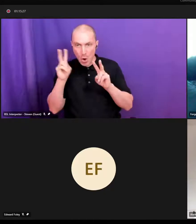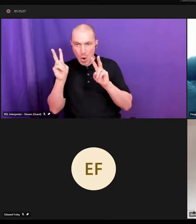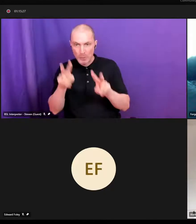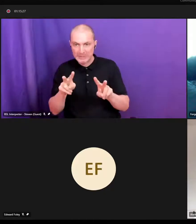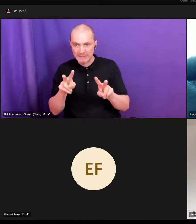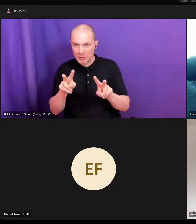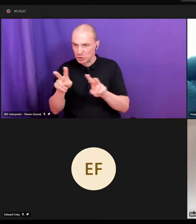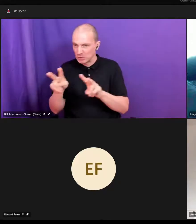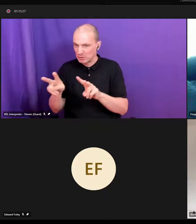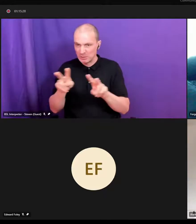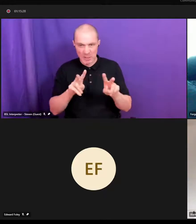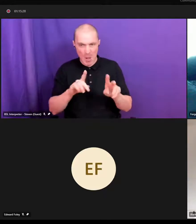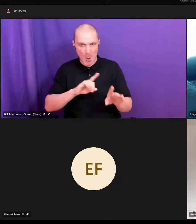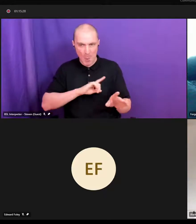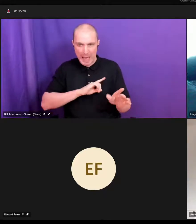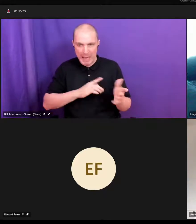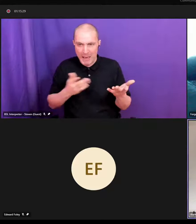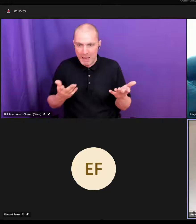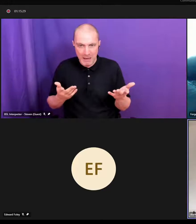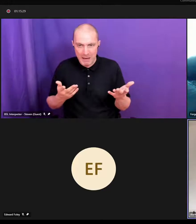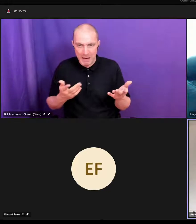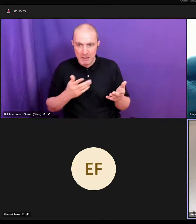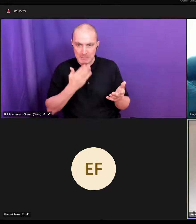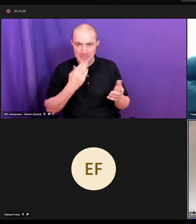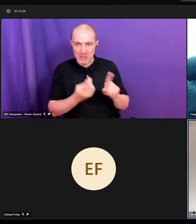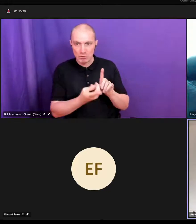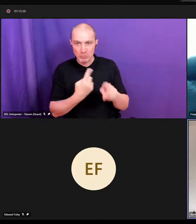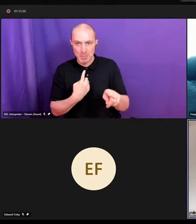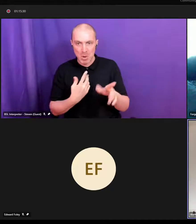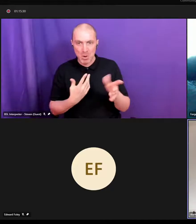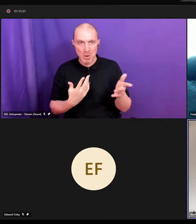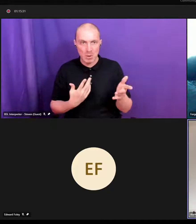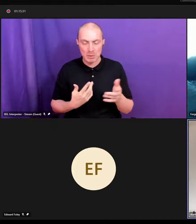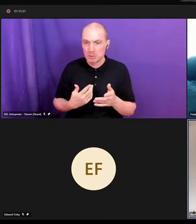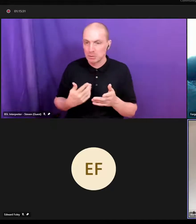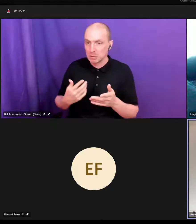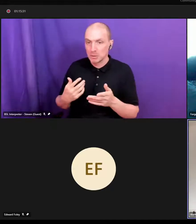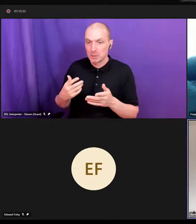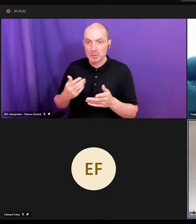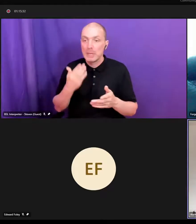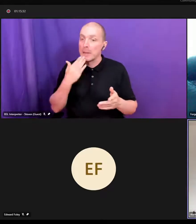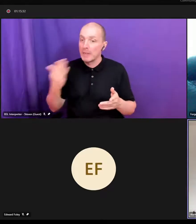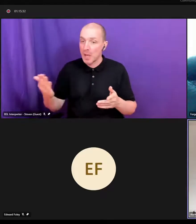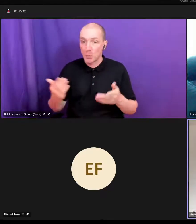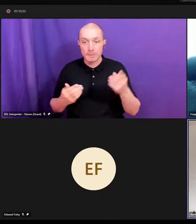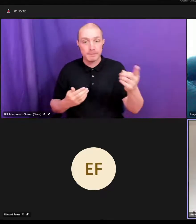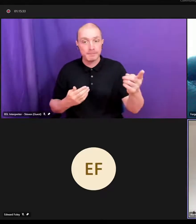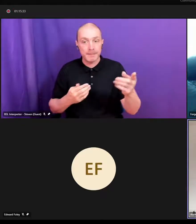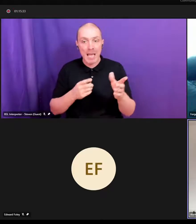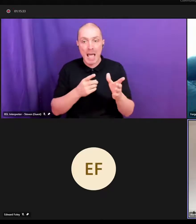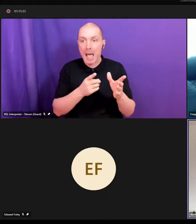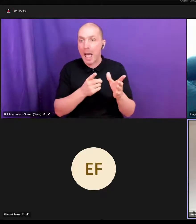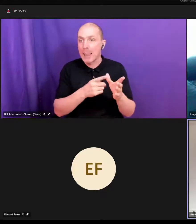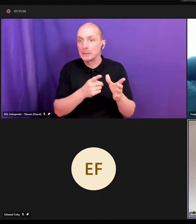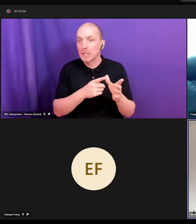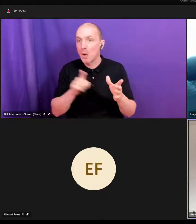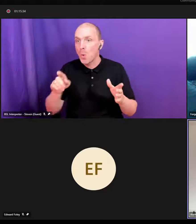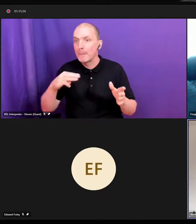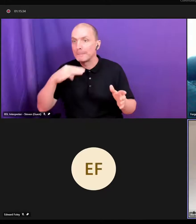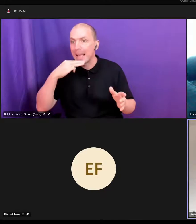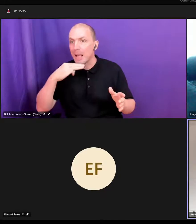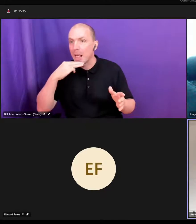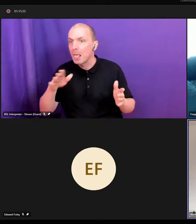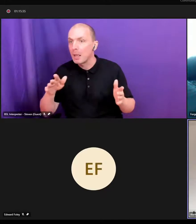be welcome. Thank you. Okay, thank you. Alistair, would you like to? Yep. Oh, Michael, you've got your hand up, Michael. You